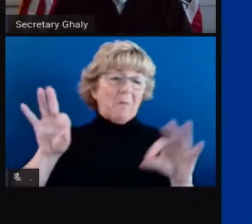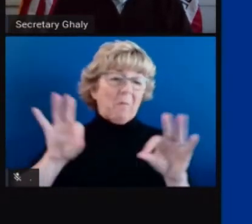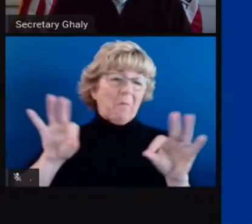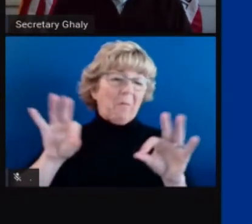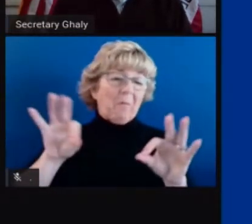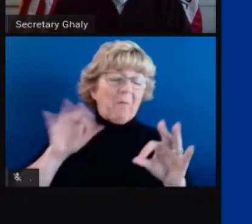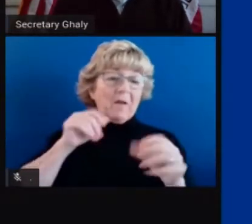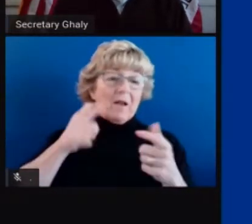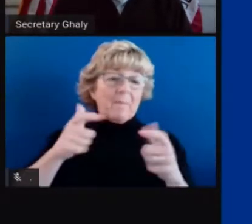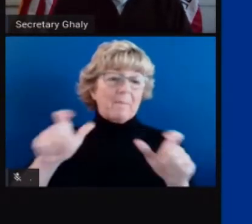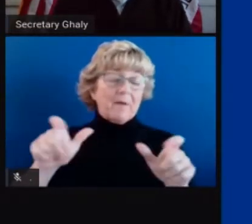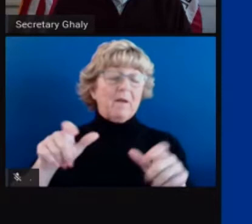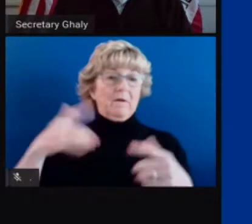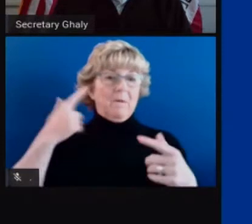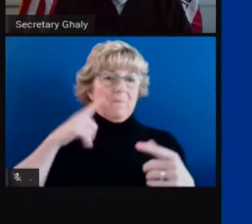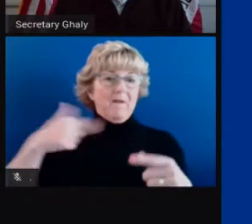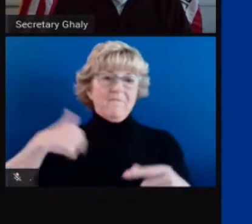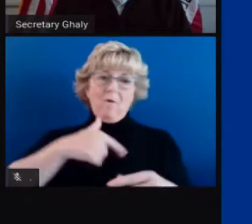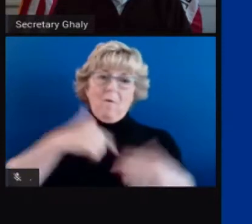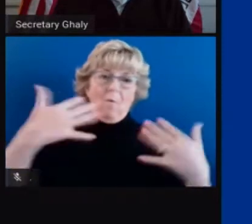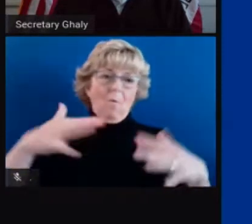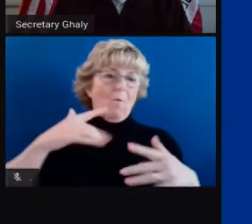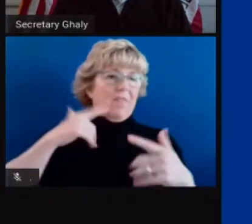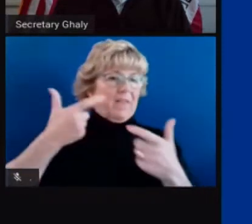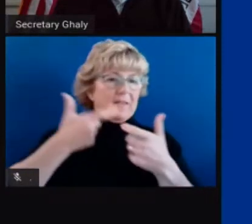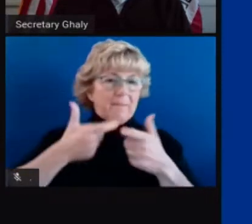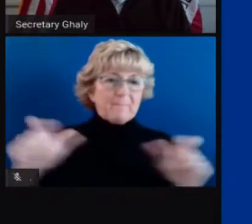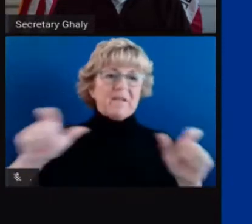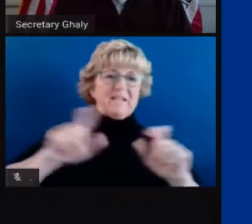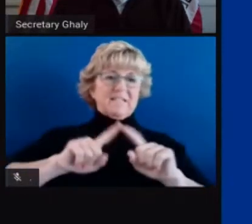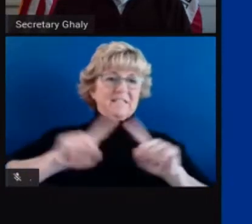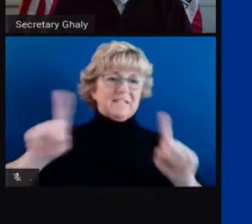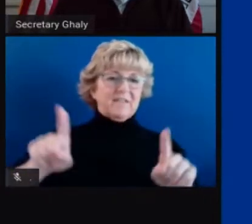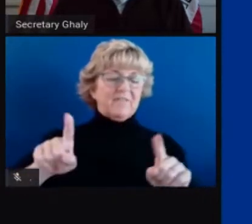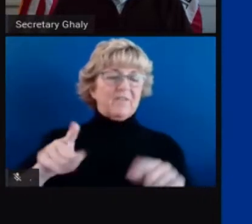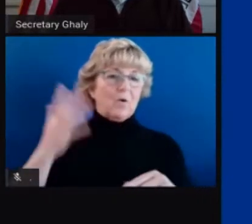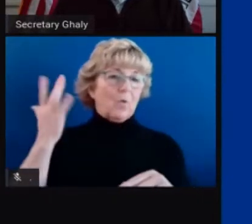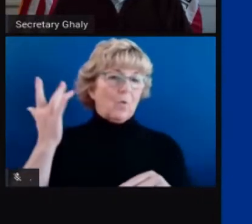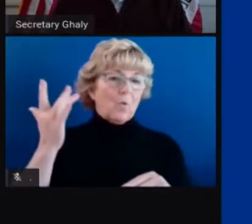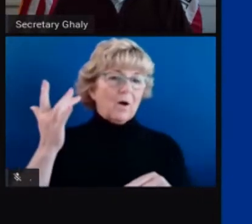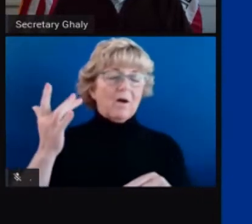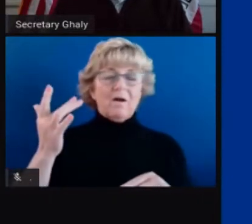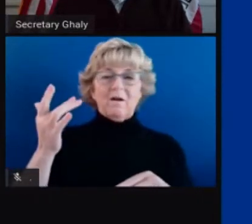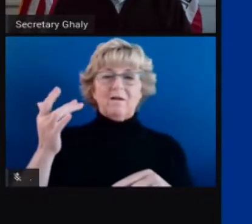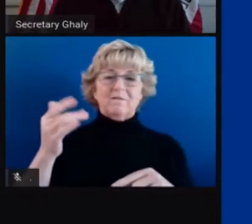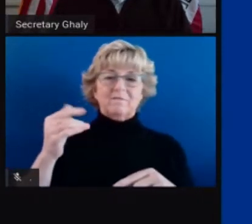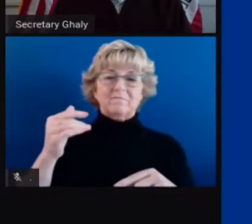difference? For us, it's a major difference. That means that, instead of